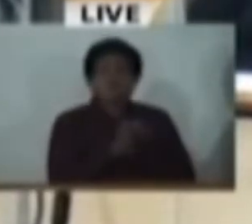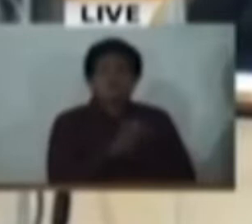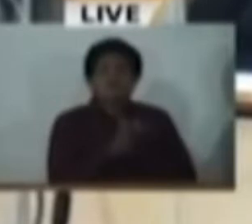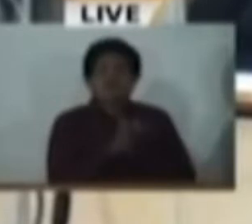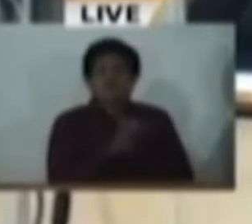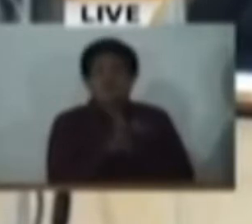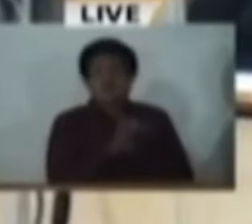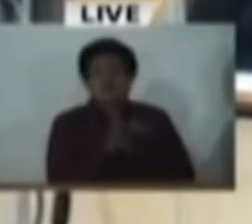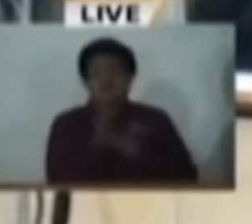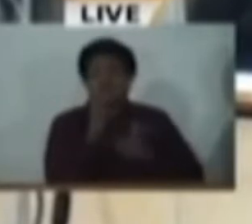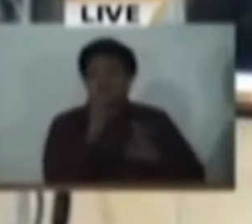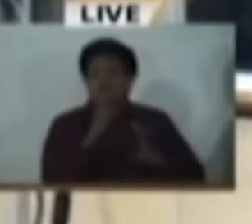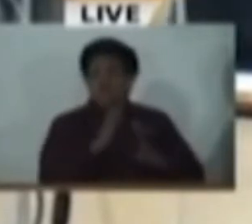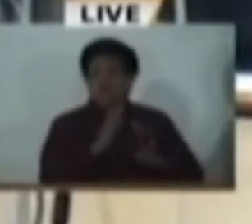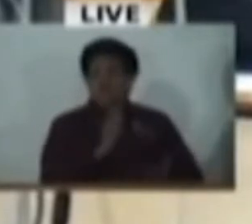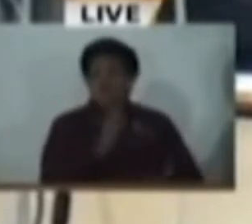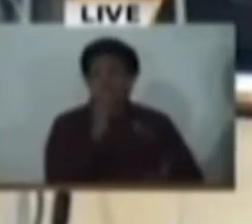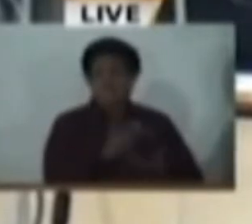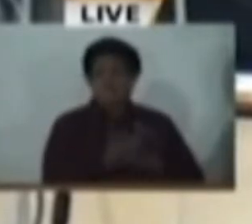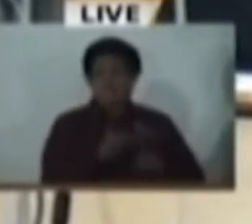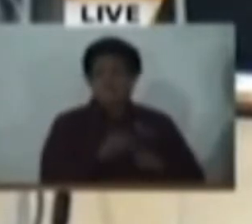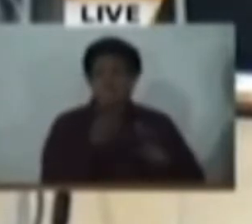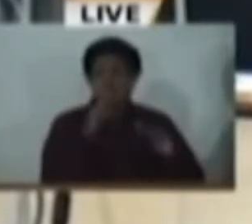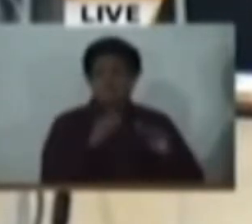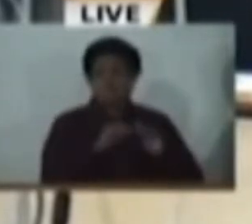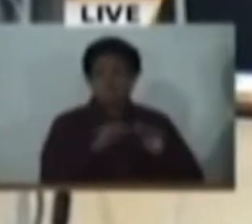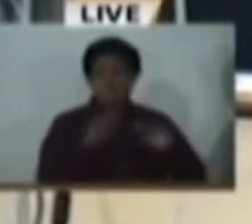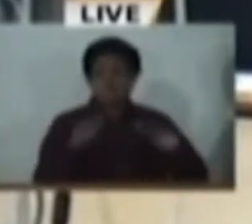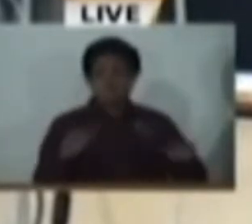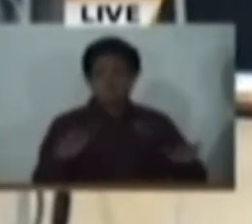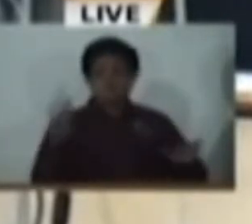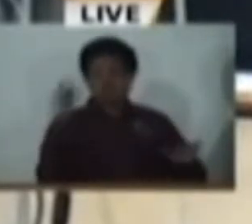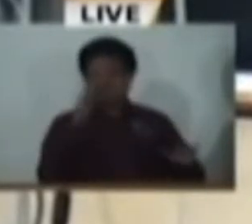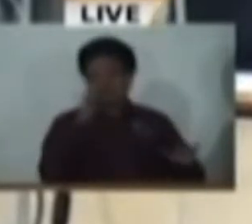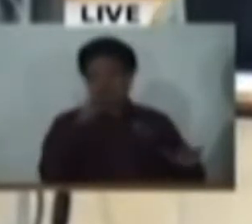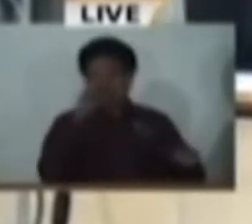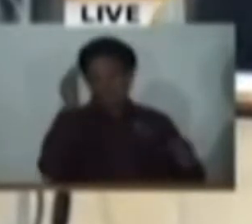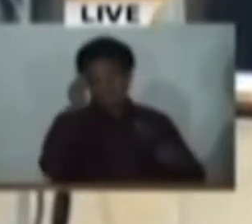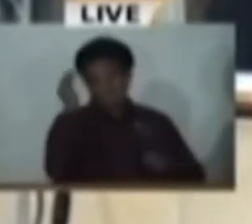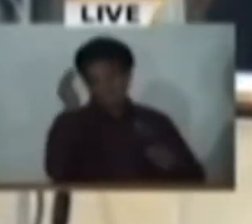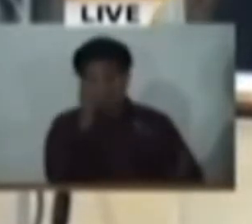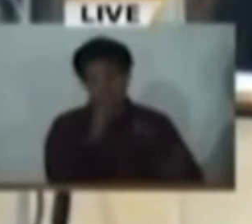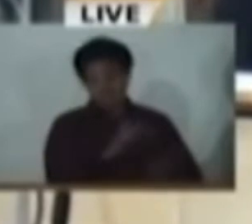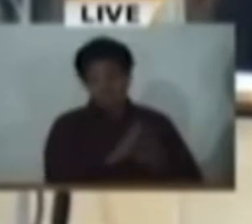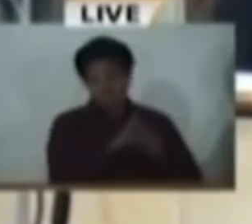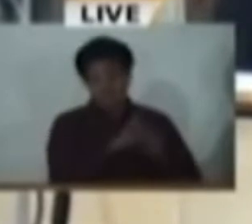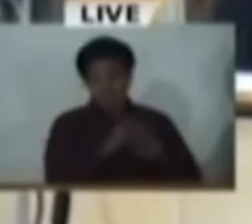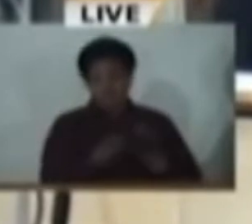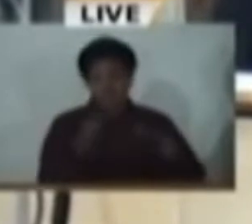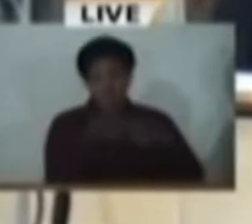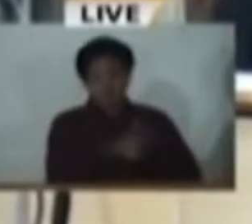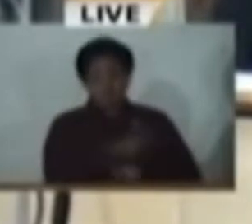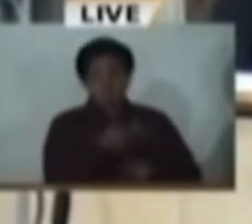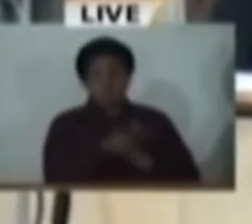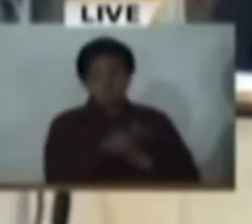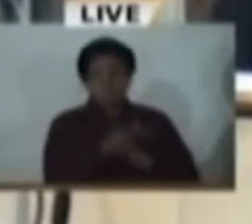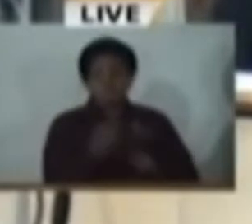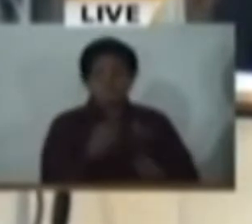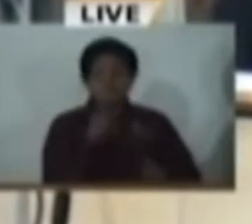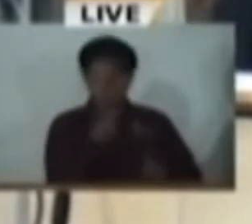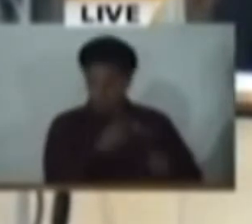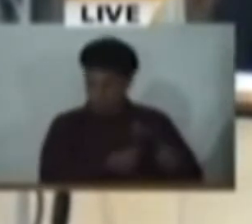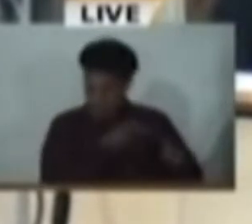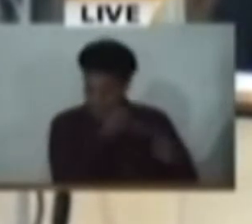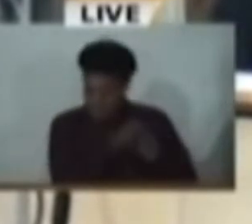to refrain from spreading false information and worse, verbally attacking